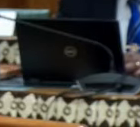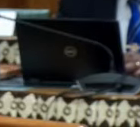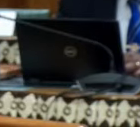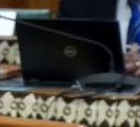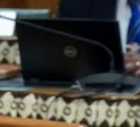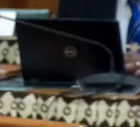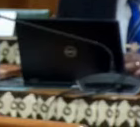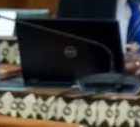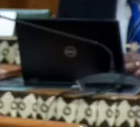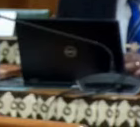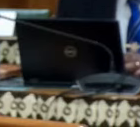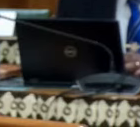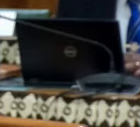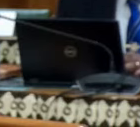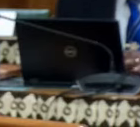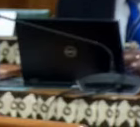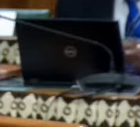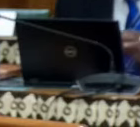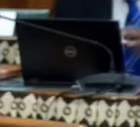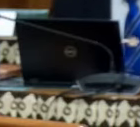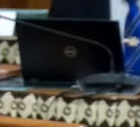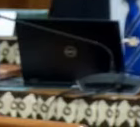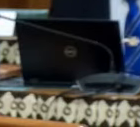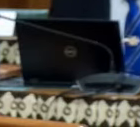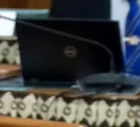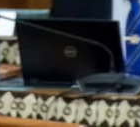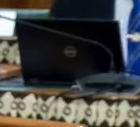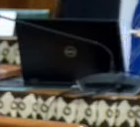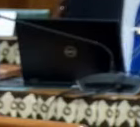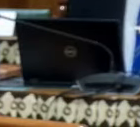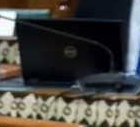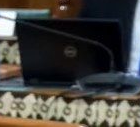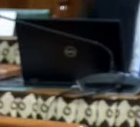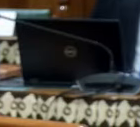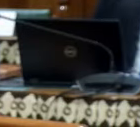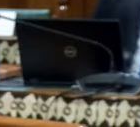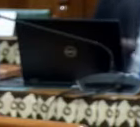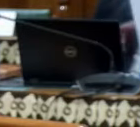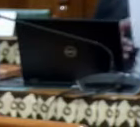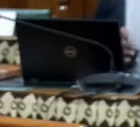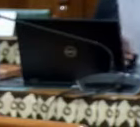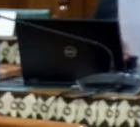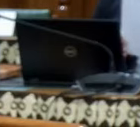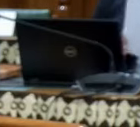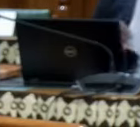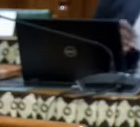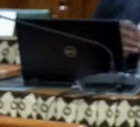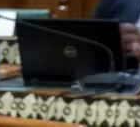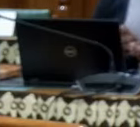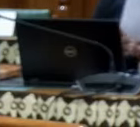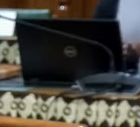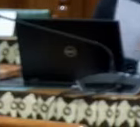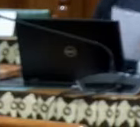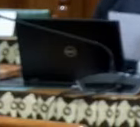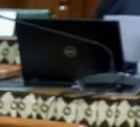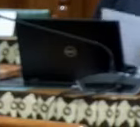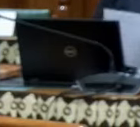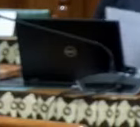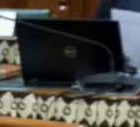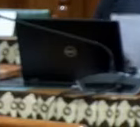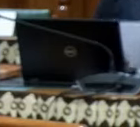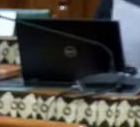the then MP Ratwiswa Tikoda as well as the then Education Minister Honorable Mahendra Reddy. The supervisor of